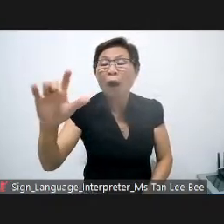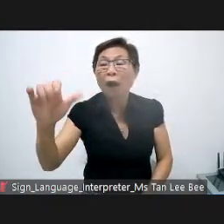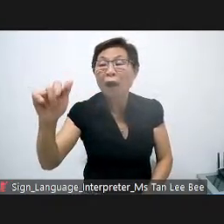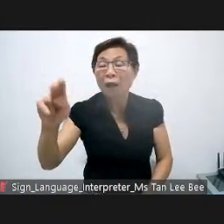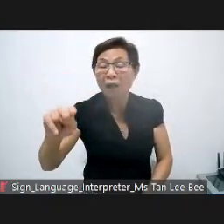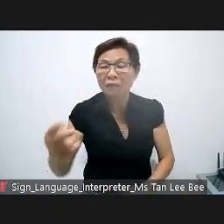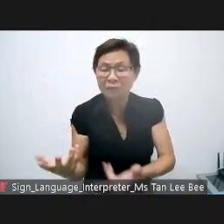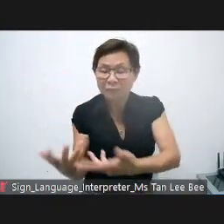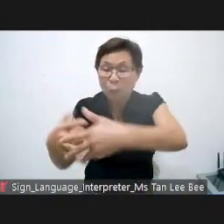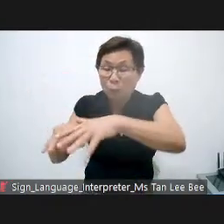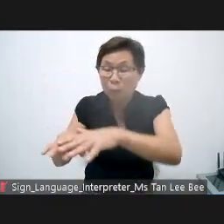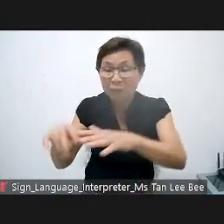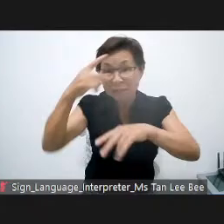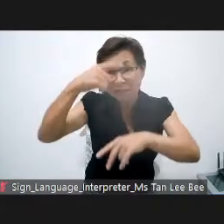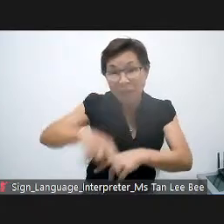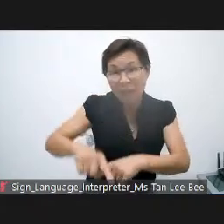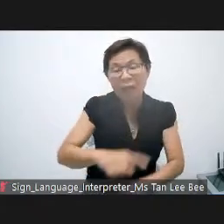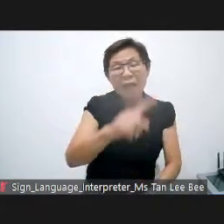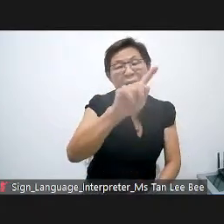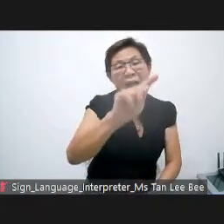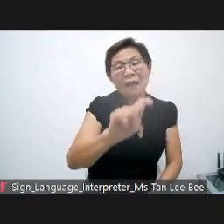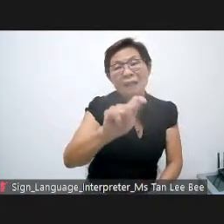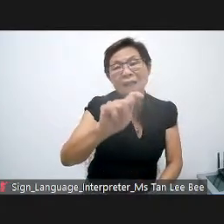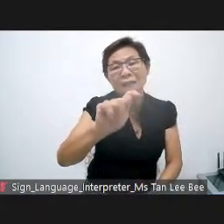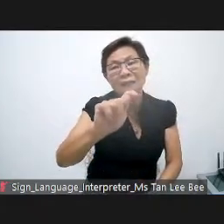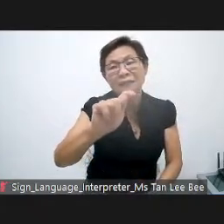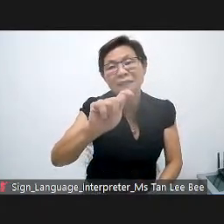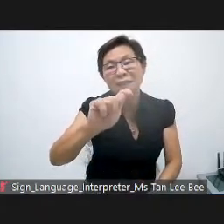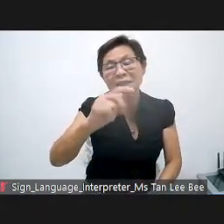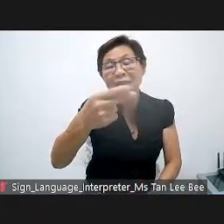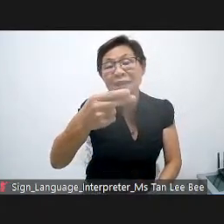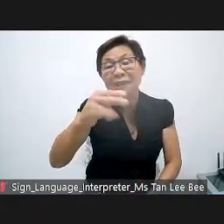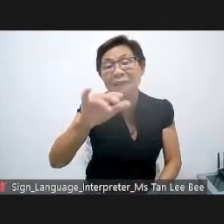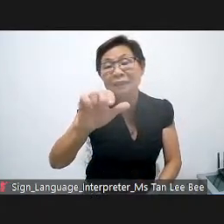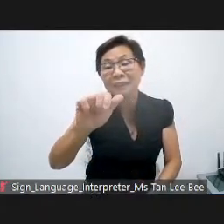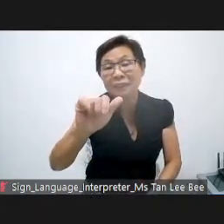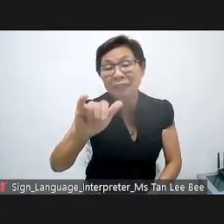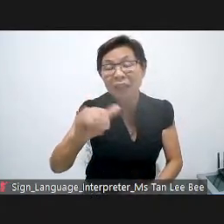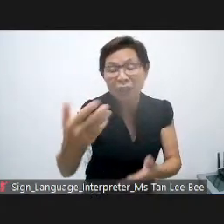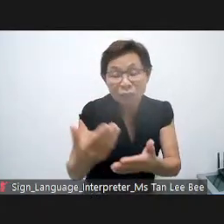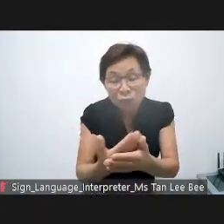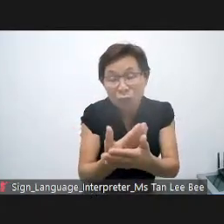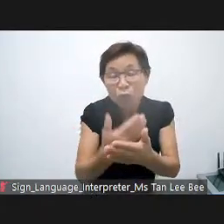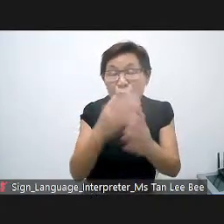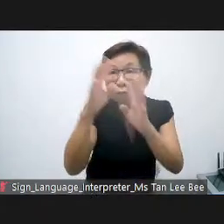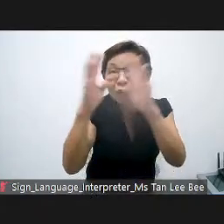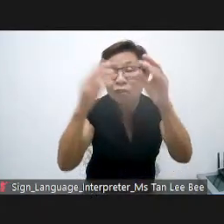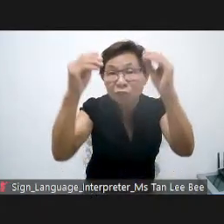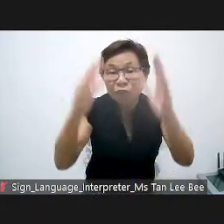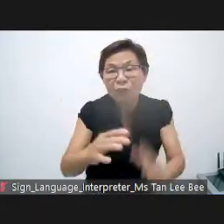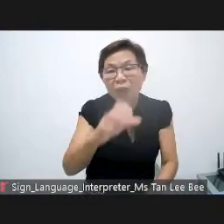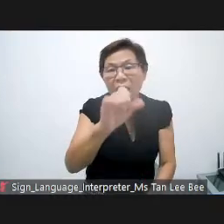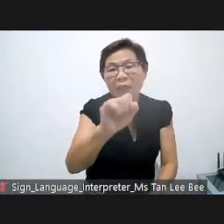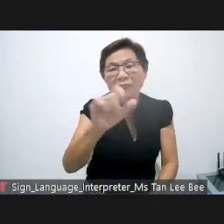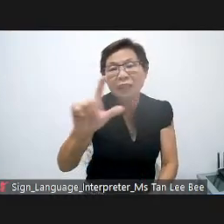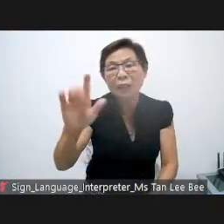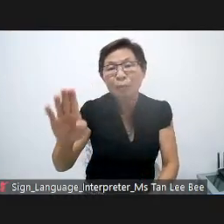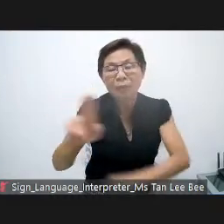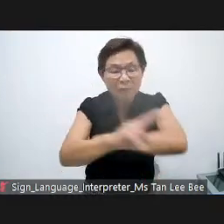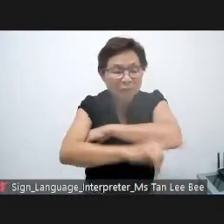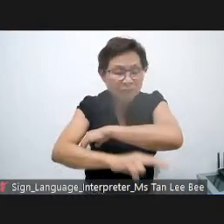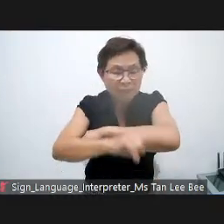Thailand, Miss Betia Sahara, Innovation Teacher, SLB Negeri